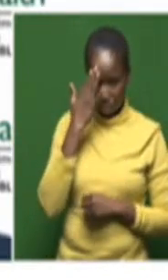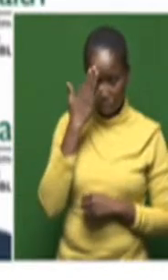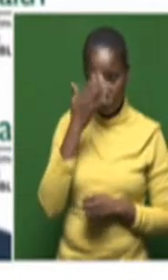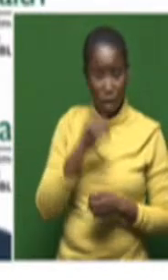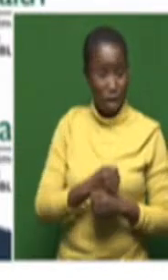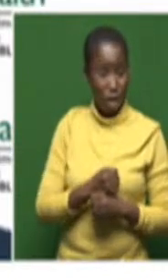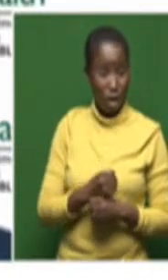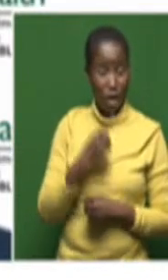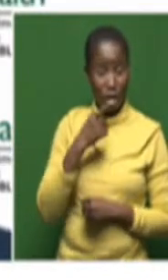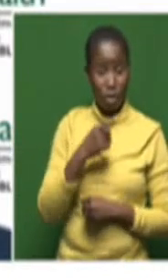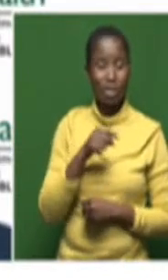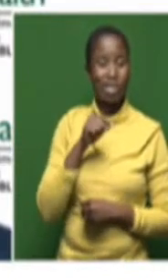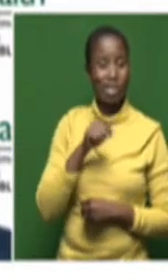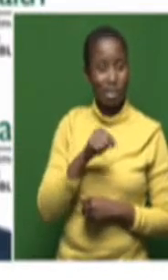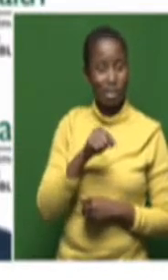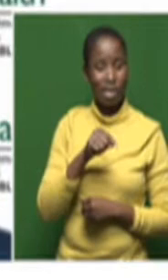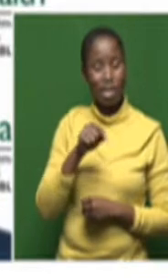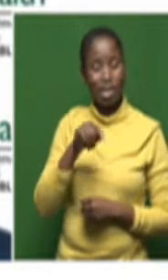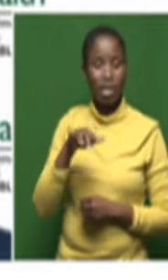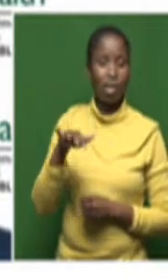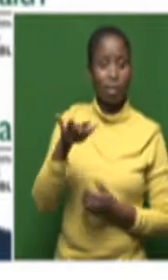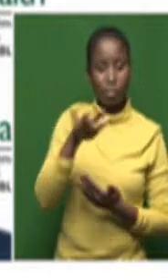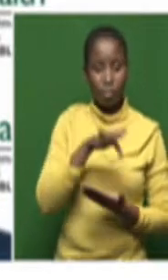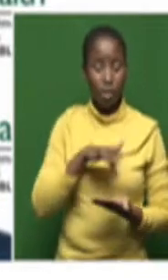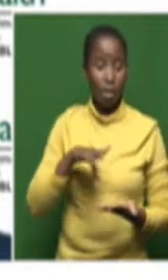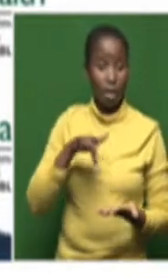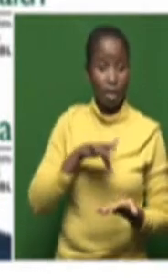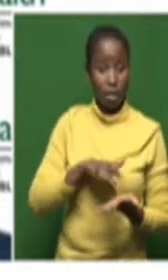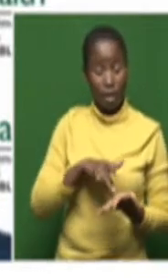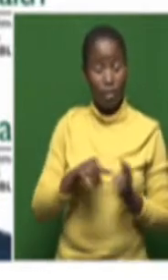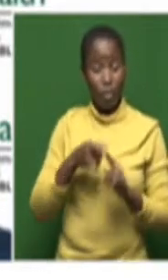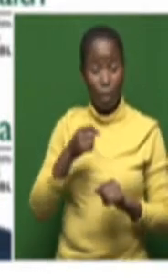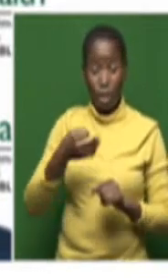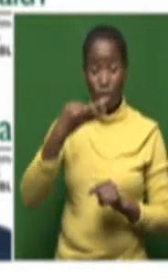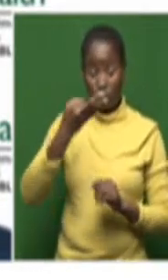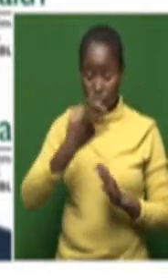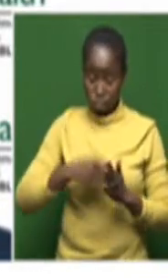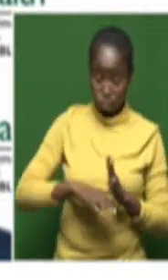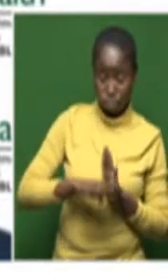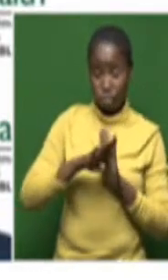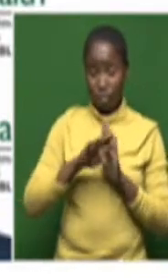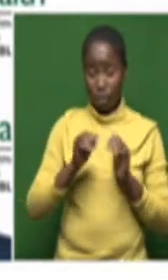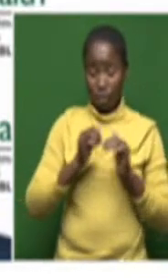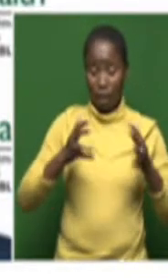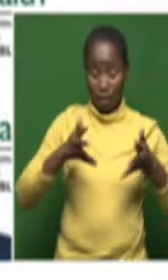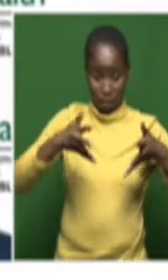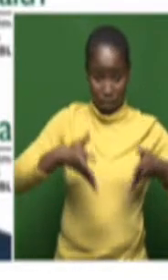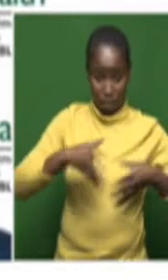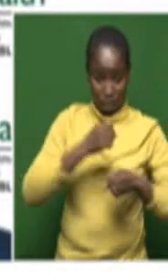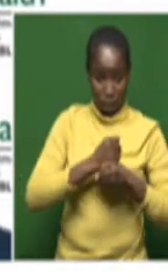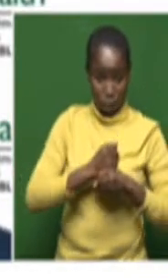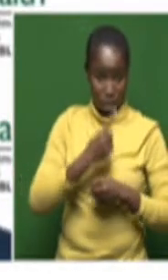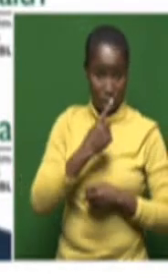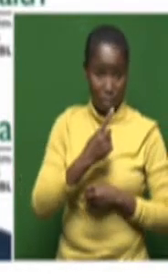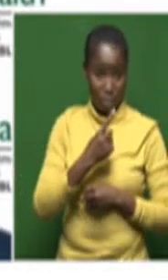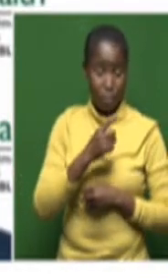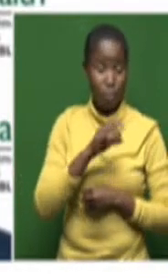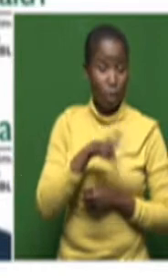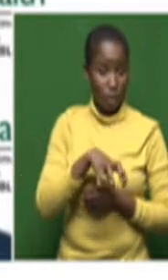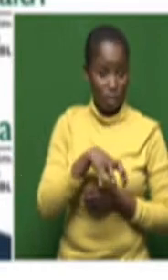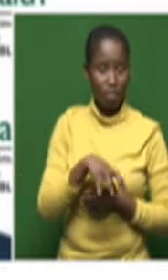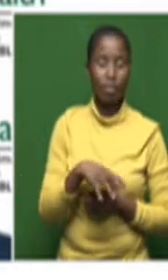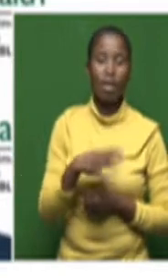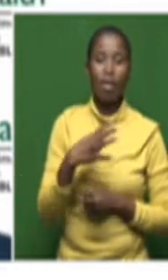has been the epicenter of the third wave when it started. In the Gauteng province, there has been